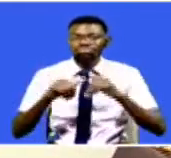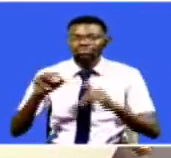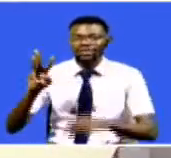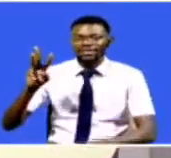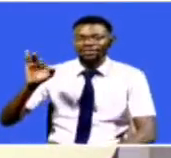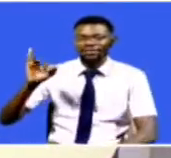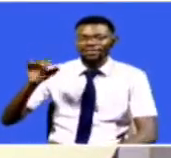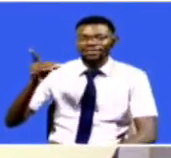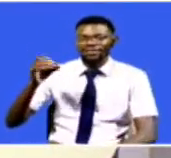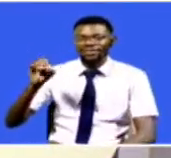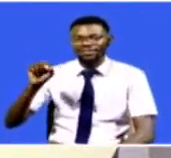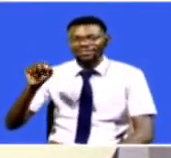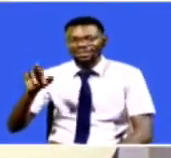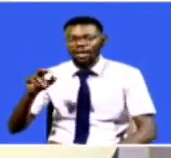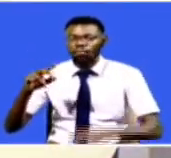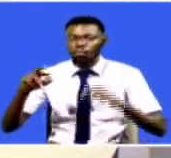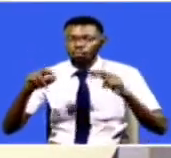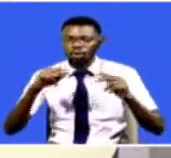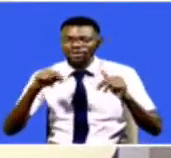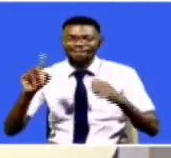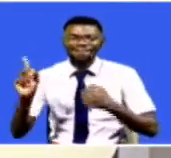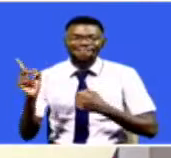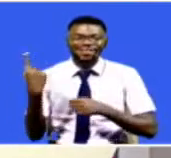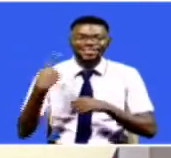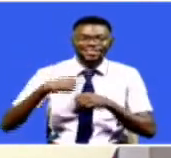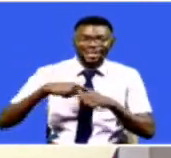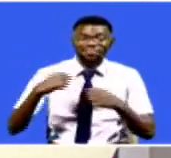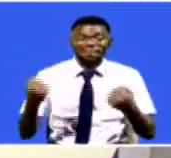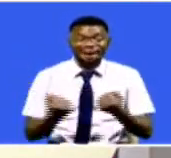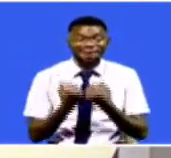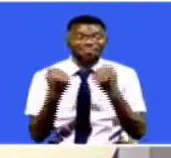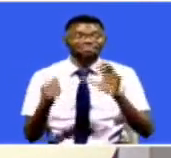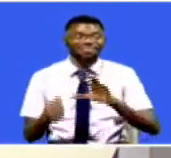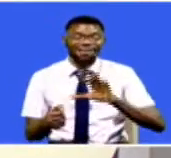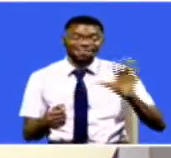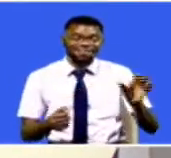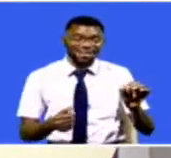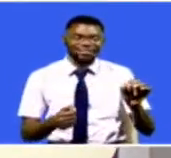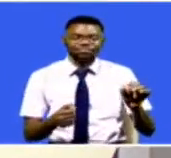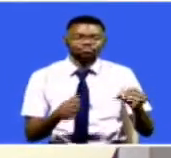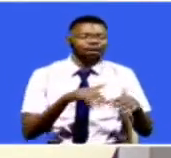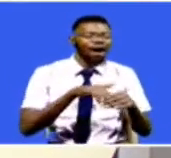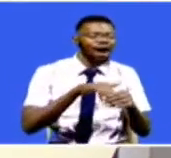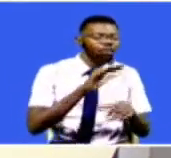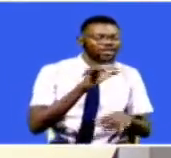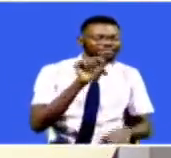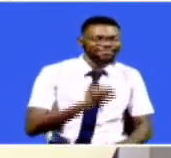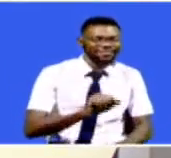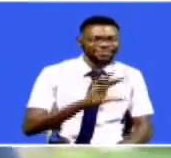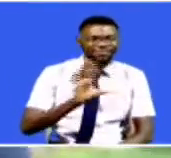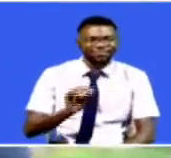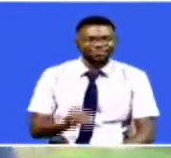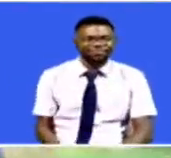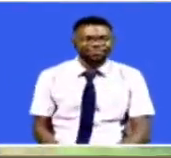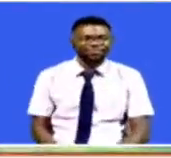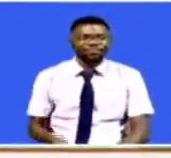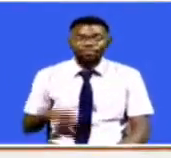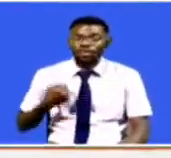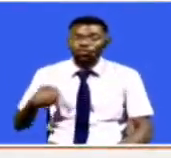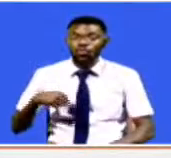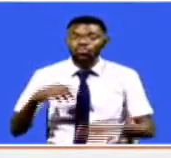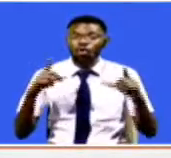time the training is taking place right here in Africa, outside South Africa. We are hosting